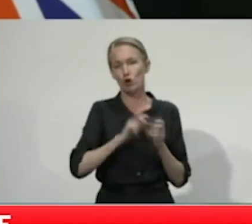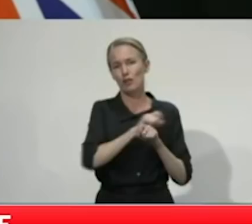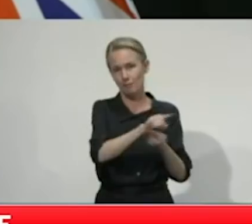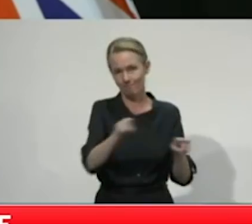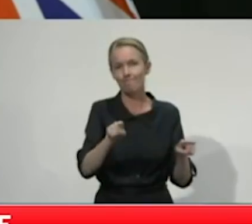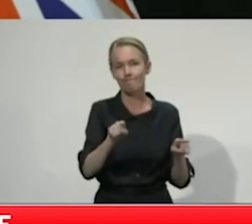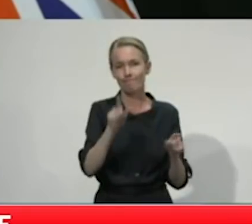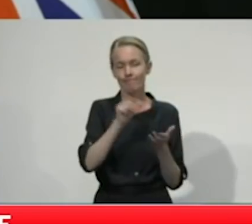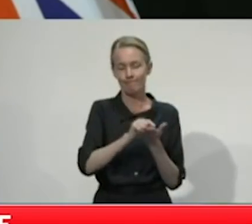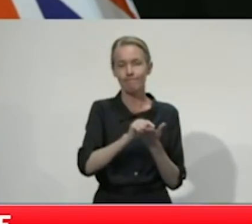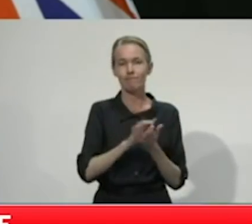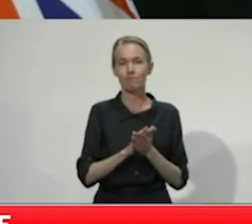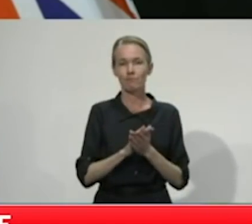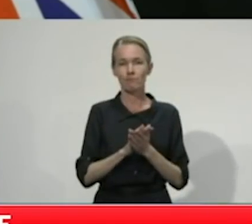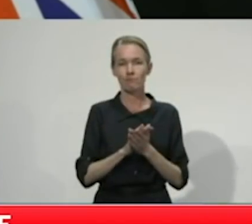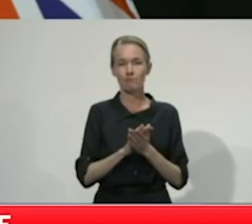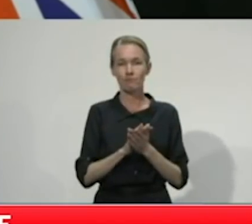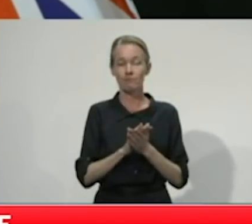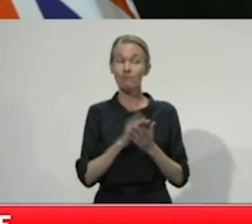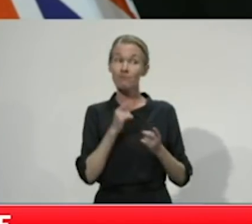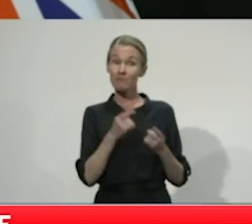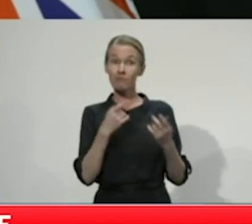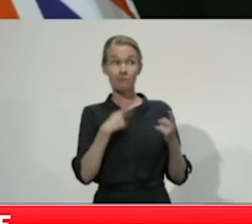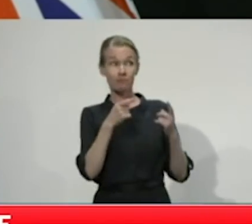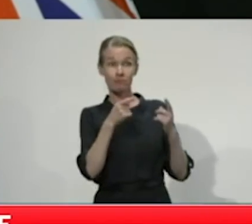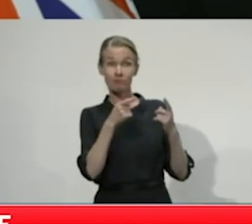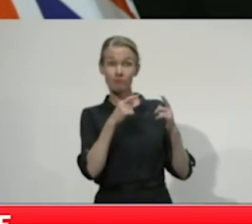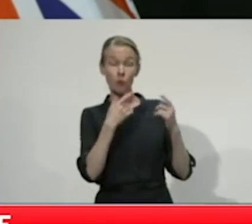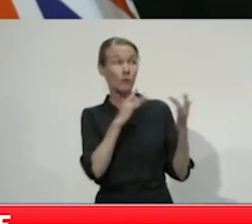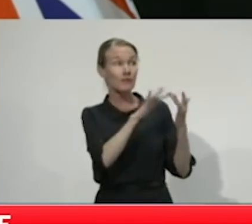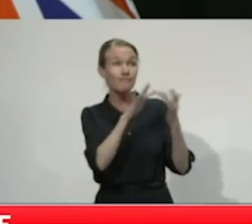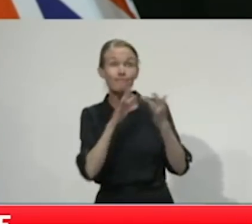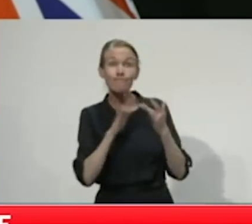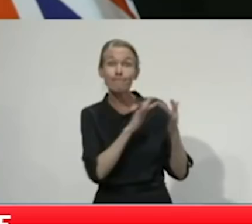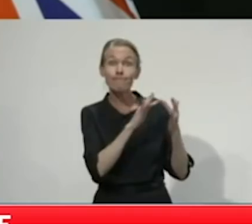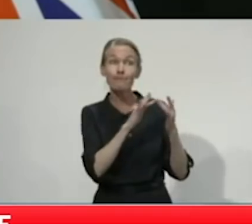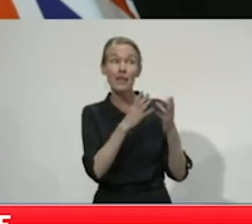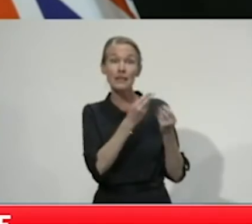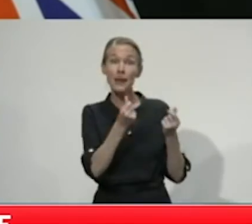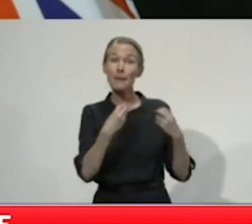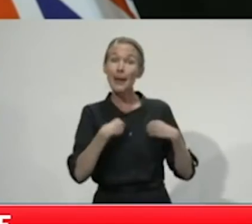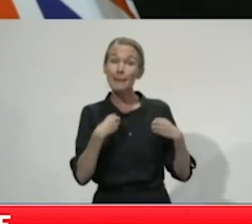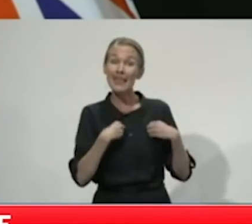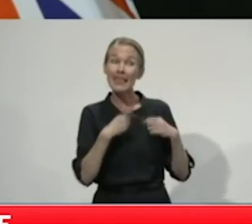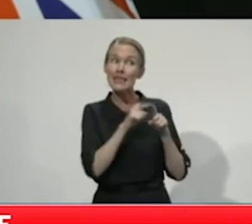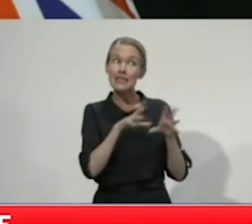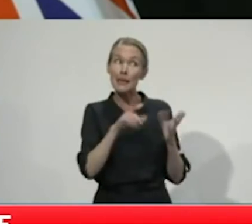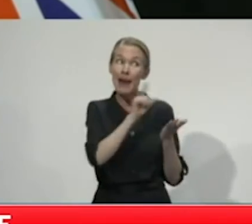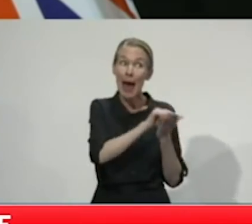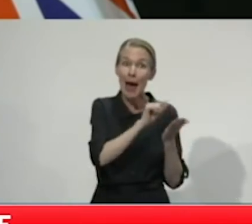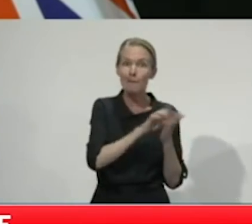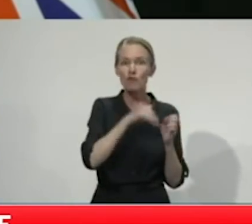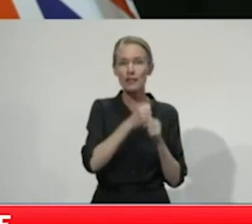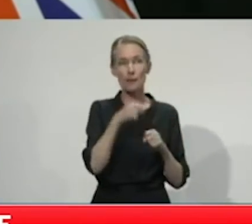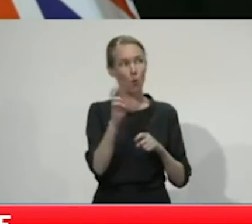with those who have developed similar apps, like one being used locally here in Wellington, Ripple, to make sure that there can be